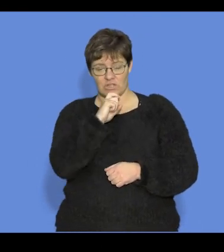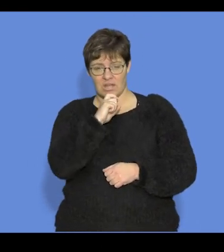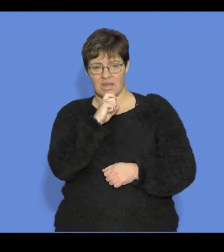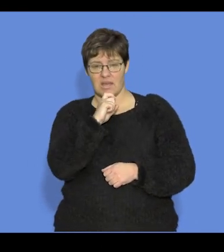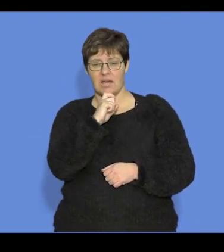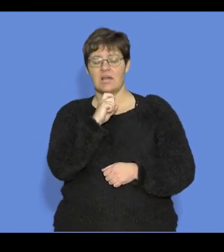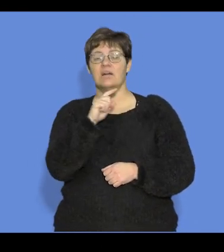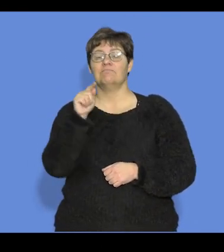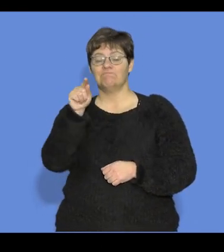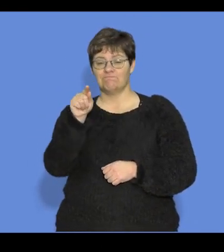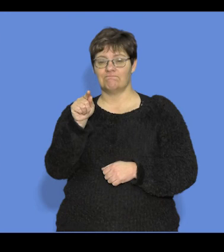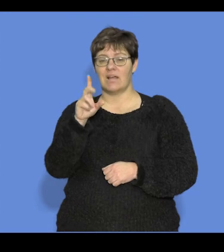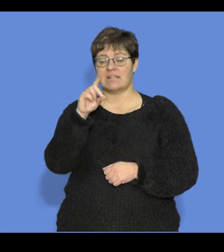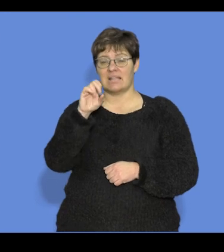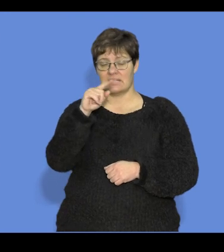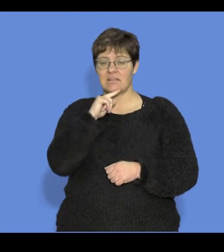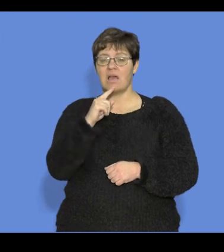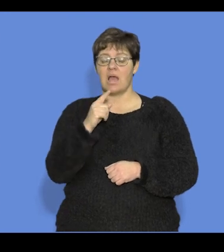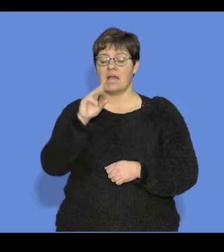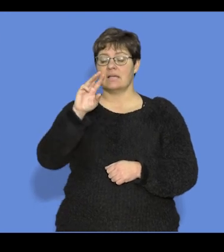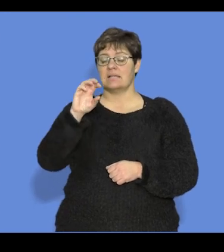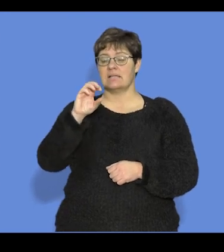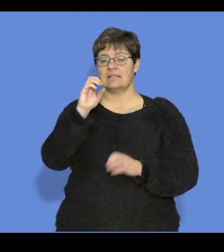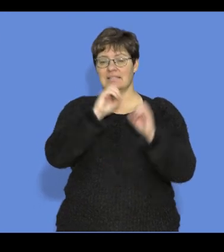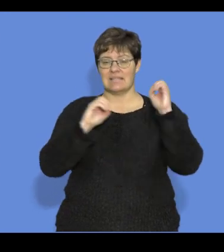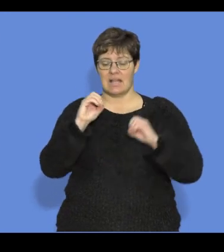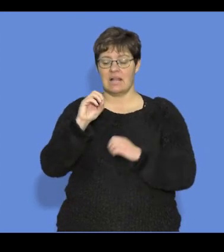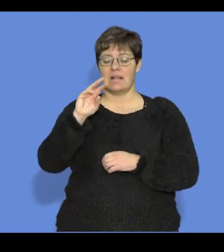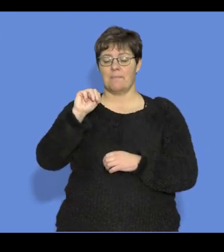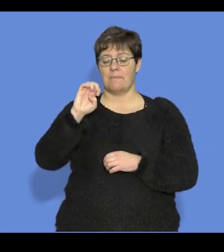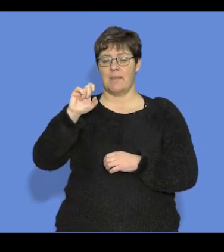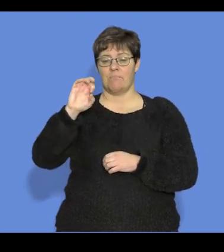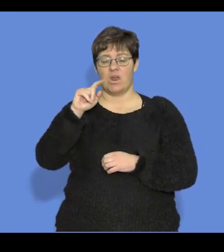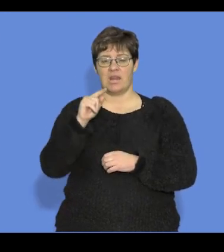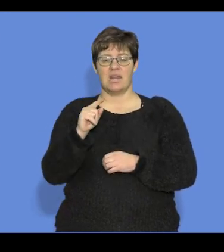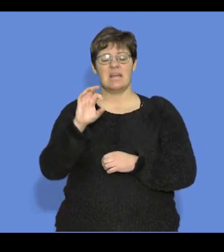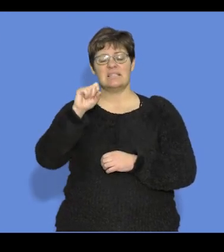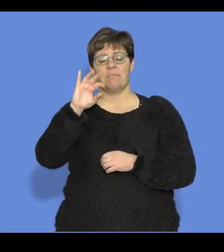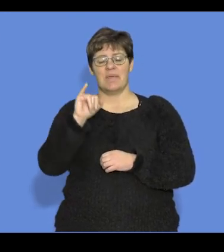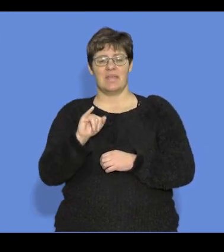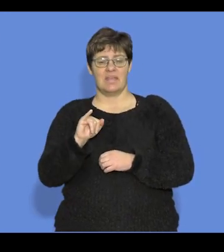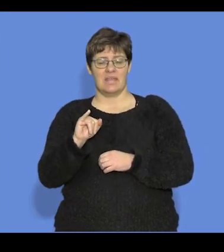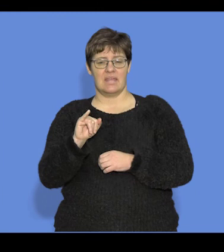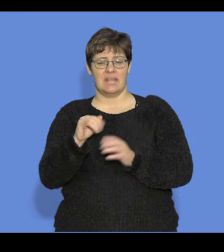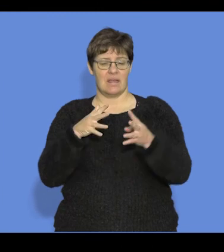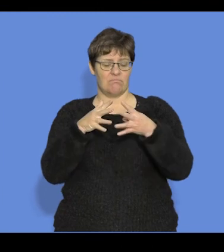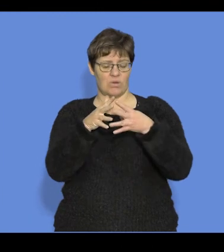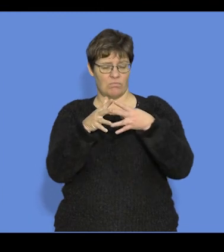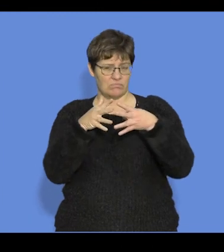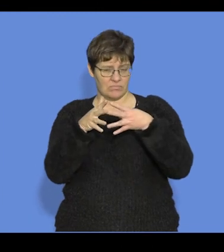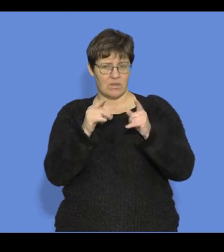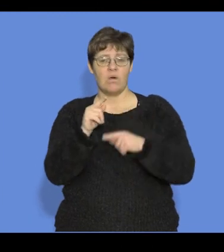sheet corresponds to the cell membrane because they are both semi-permeable, and the sugar solution links to